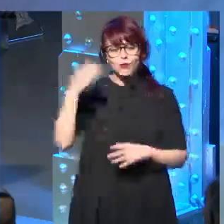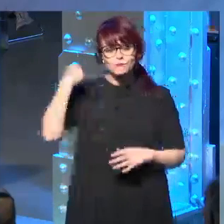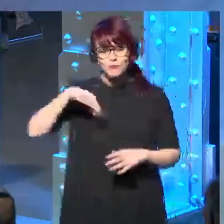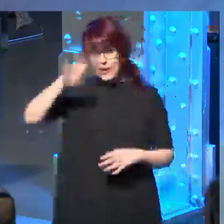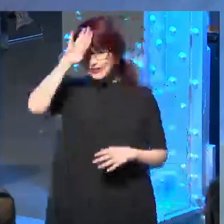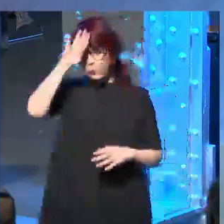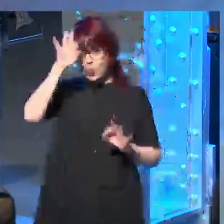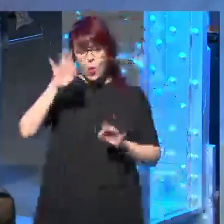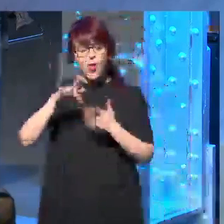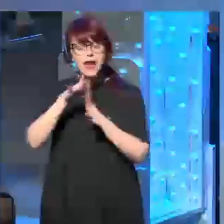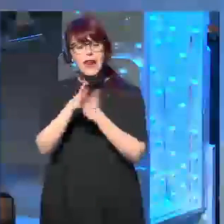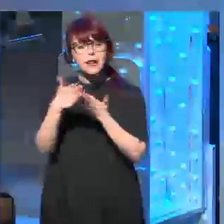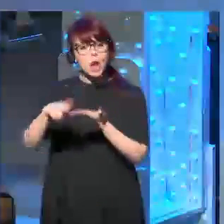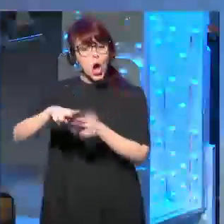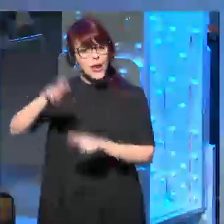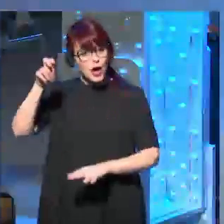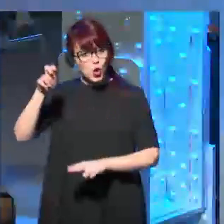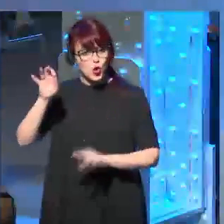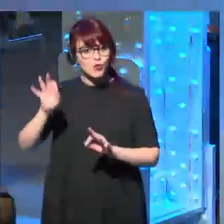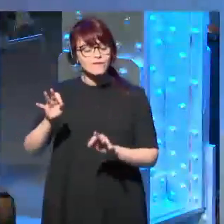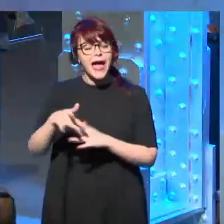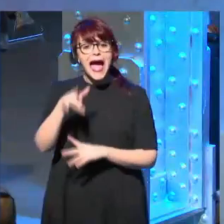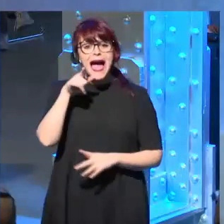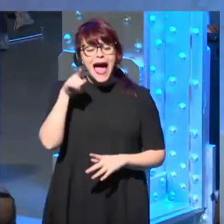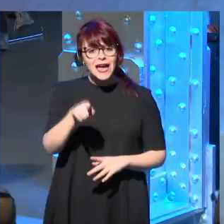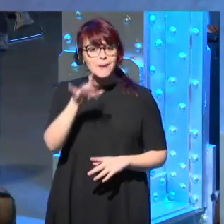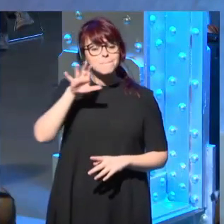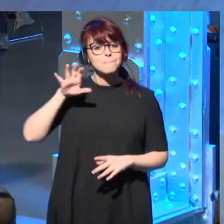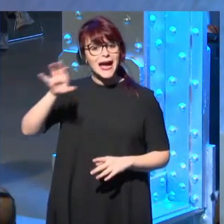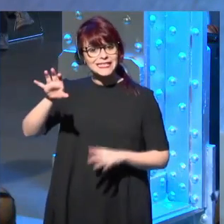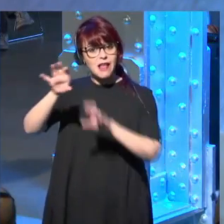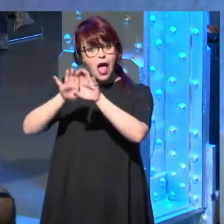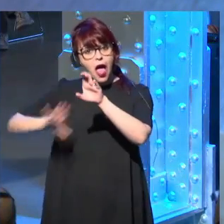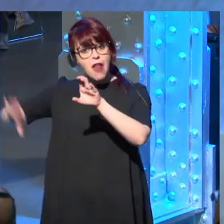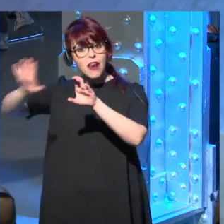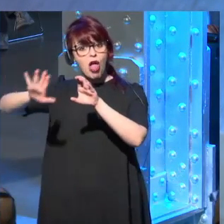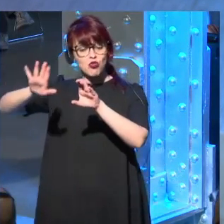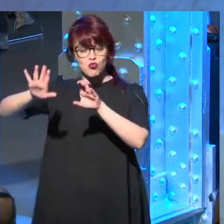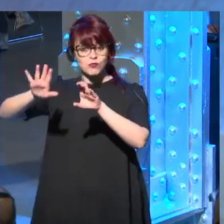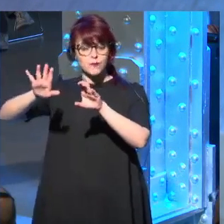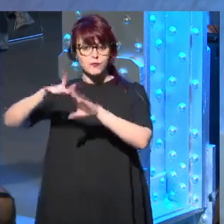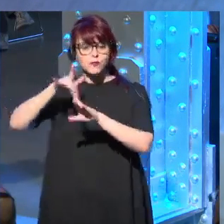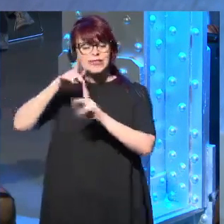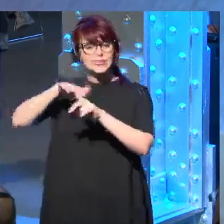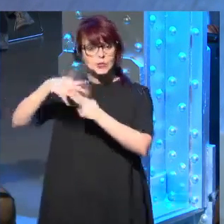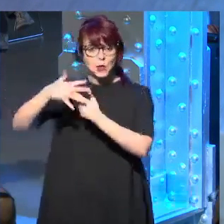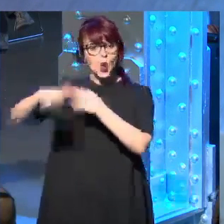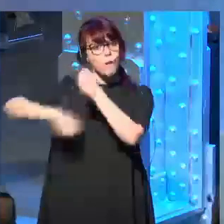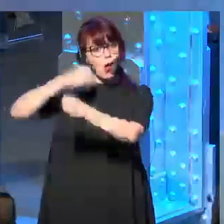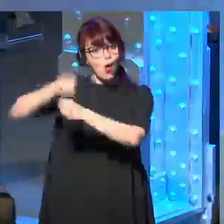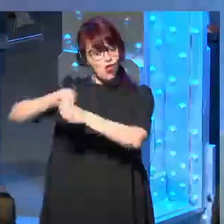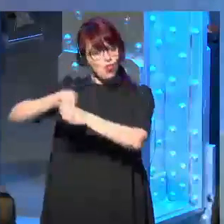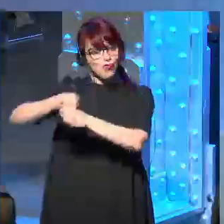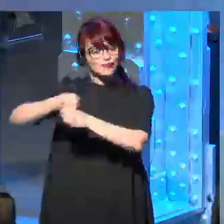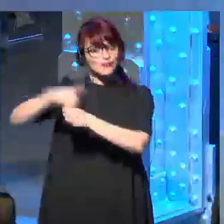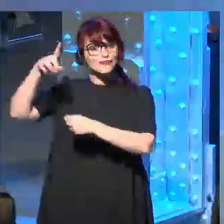me, they were, just like in the book, a middle-aged master well digger and his disciple or assistant or whatever